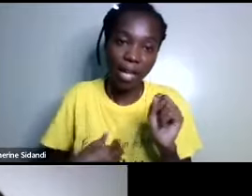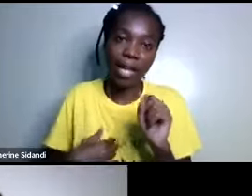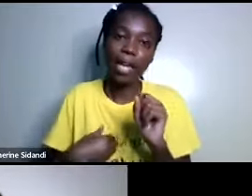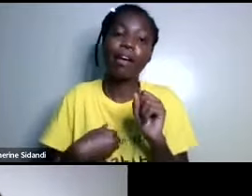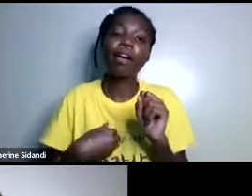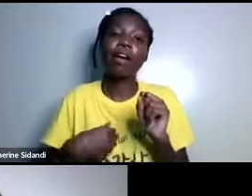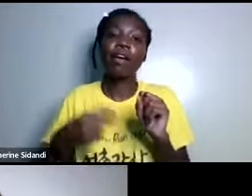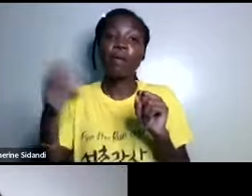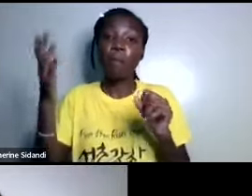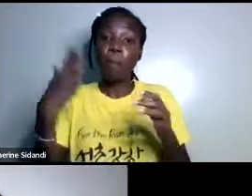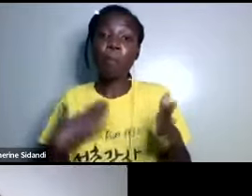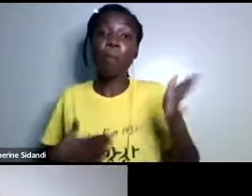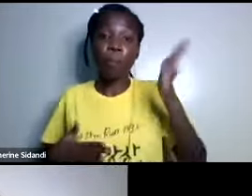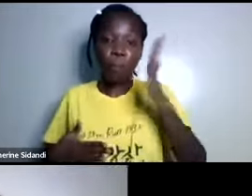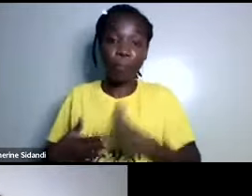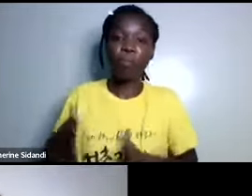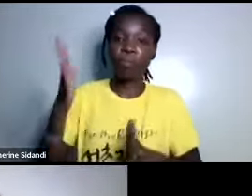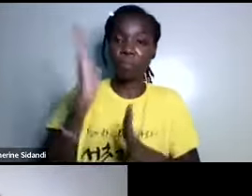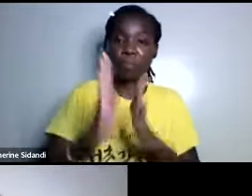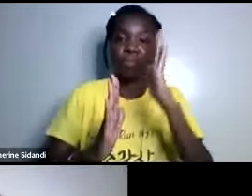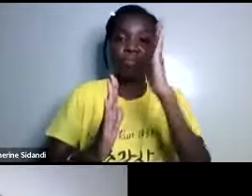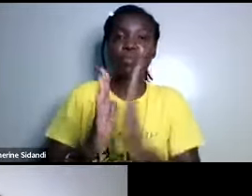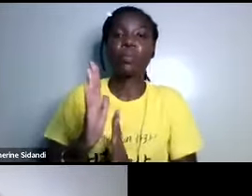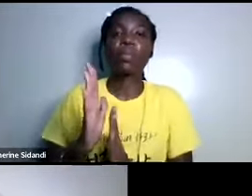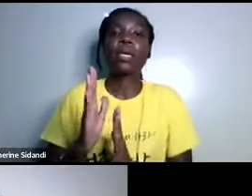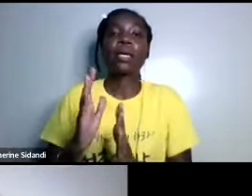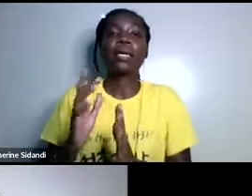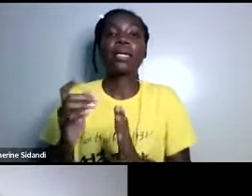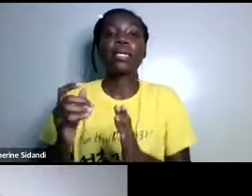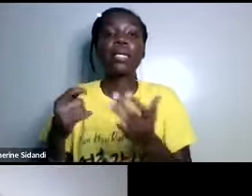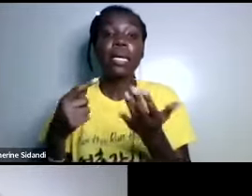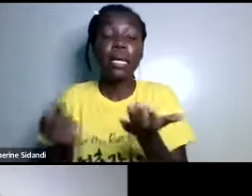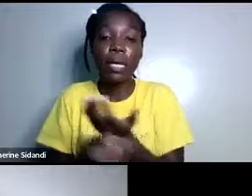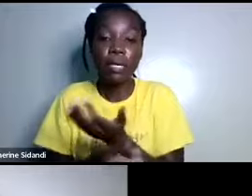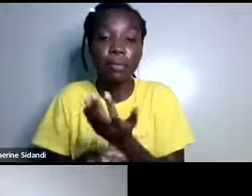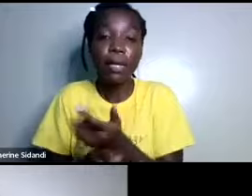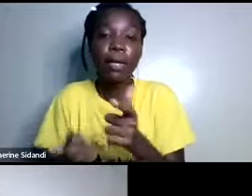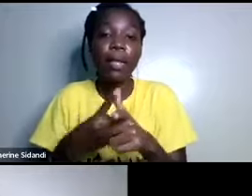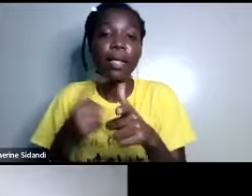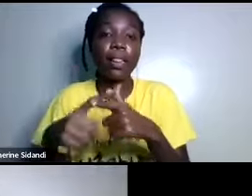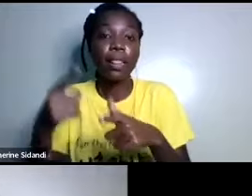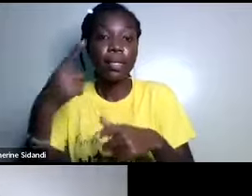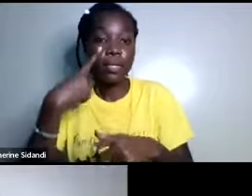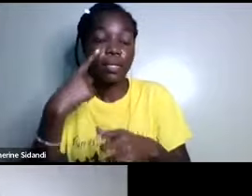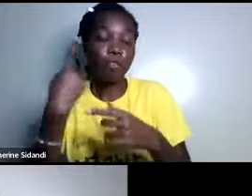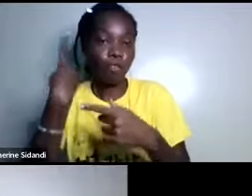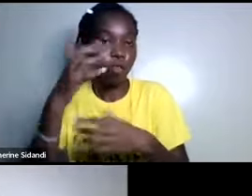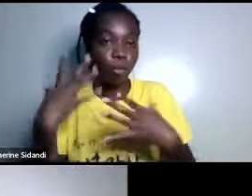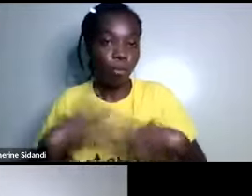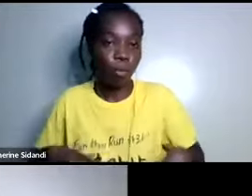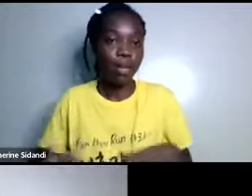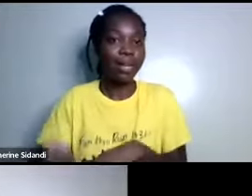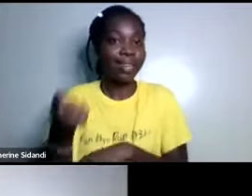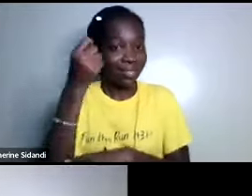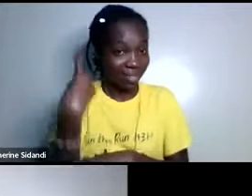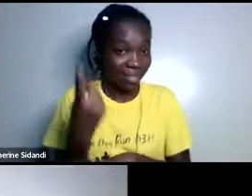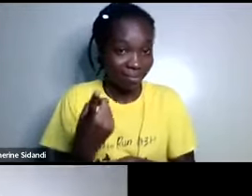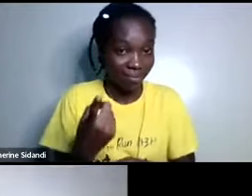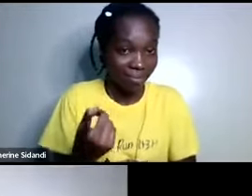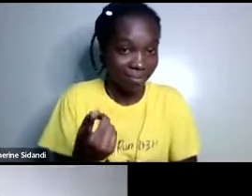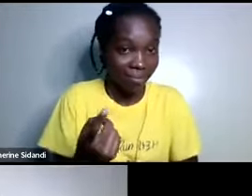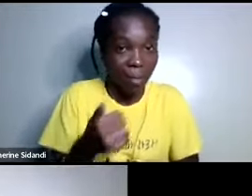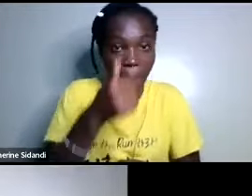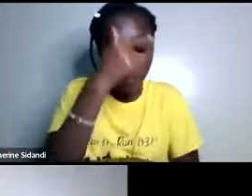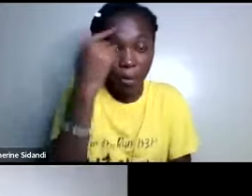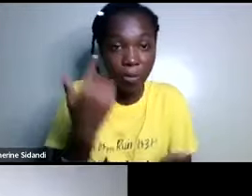on how to set things up, just on a higher level, because I've just gone through the theory and for people to understand what this is, because they may